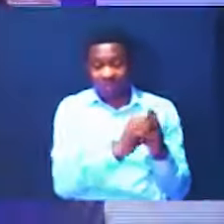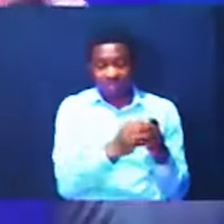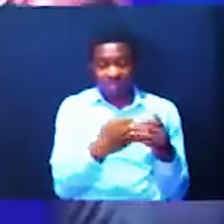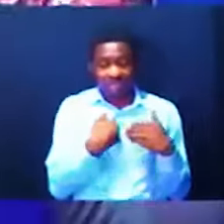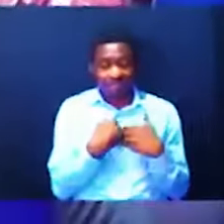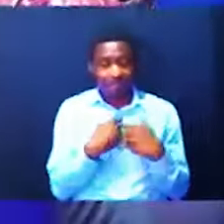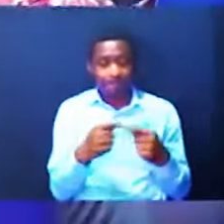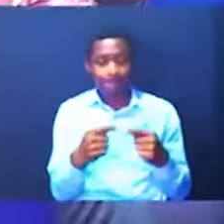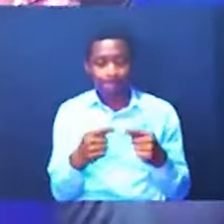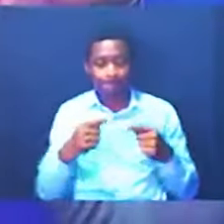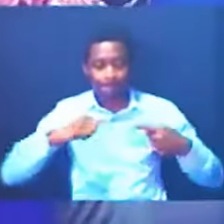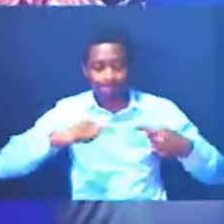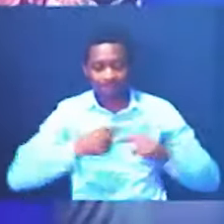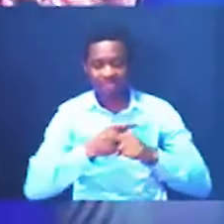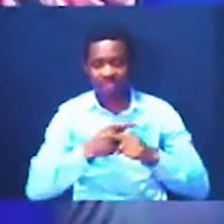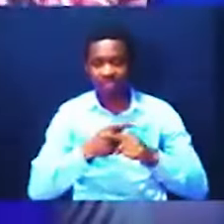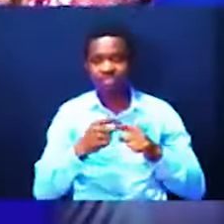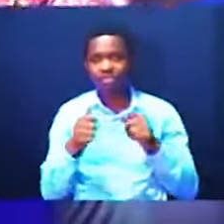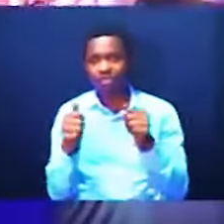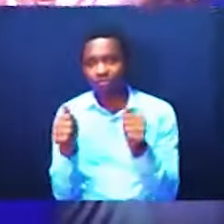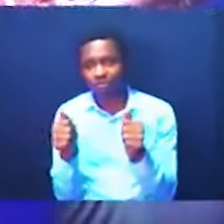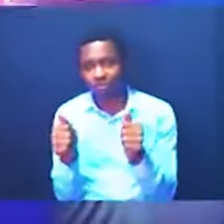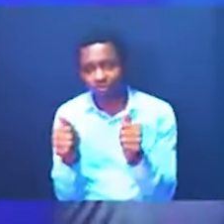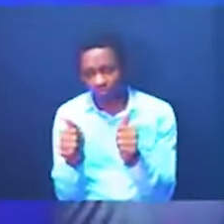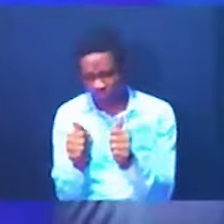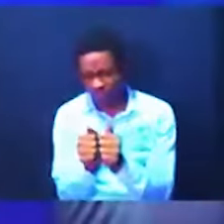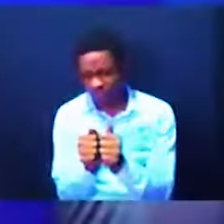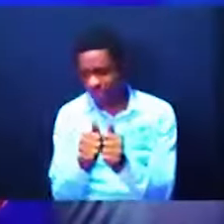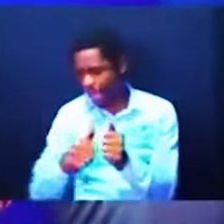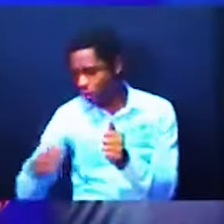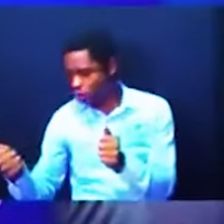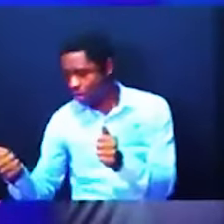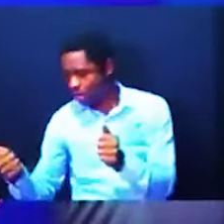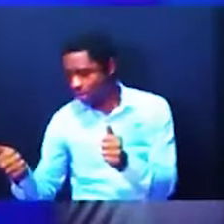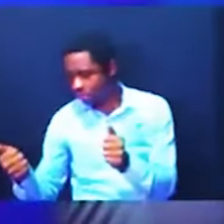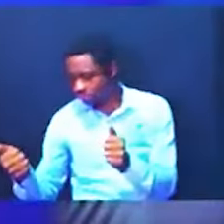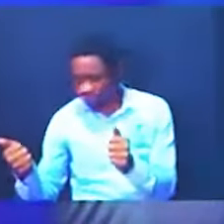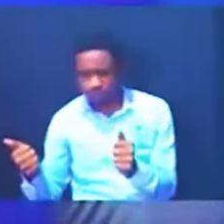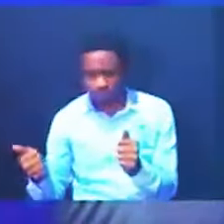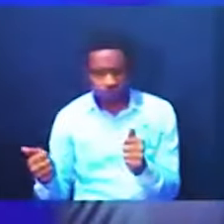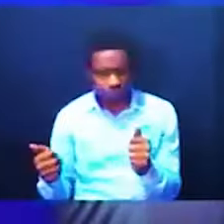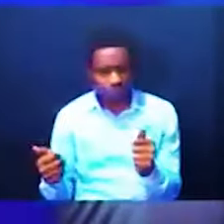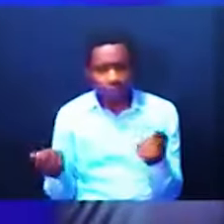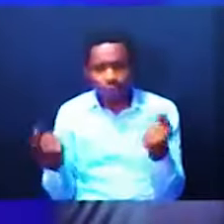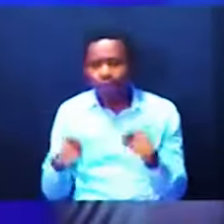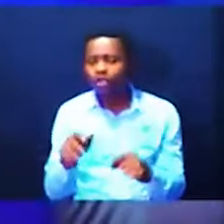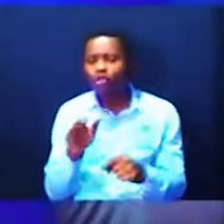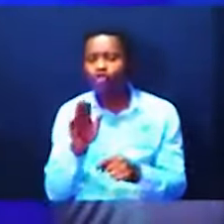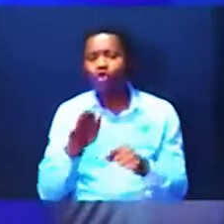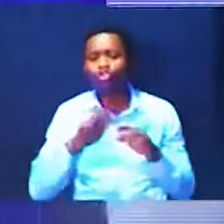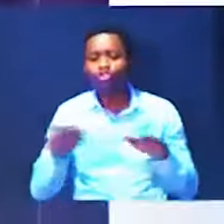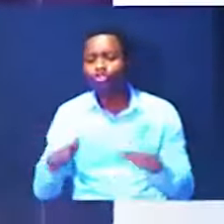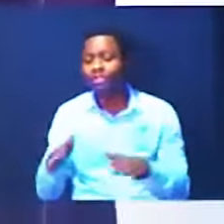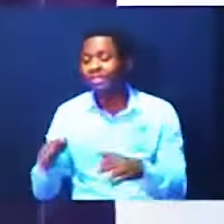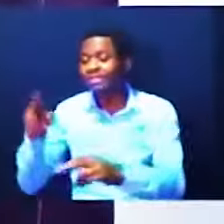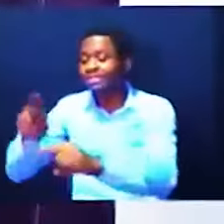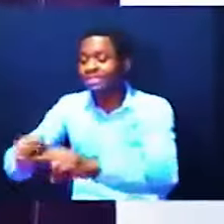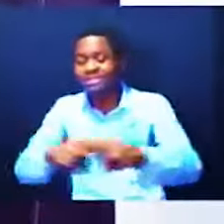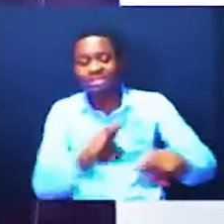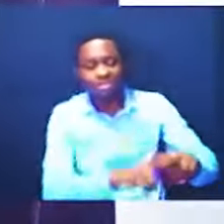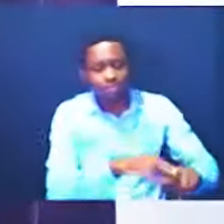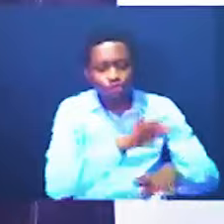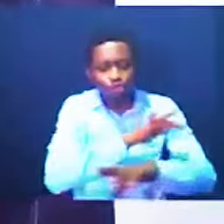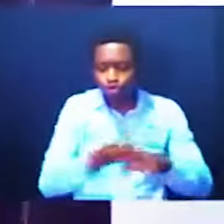do that with your wife if you are interested in it. But if you pass on to your children, it will become a